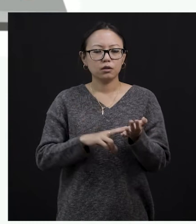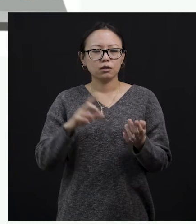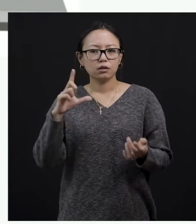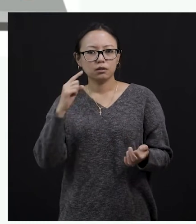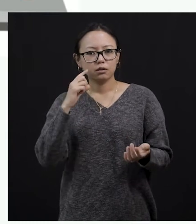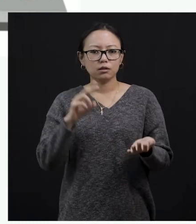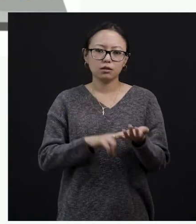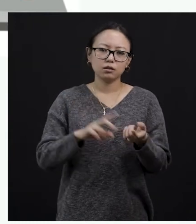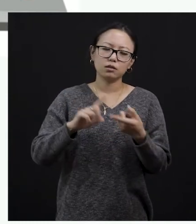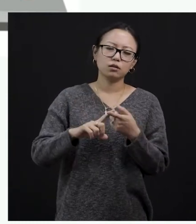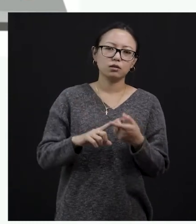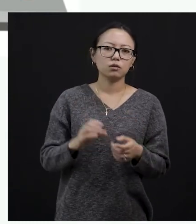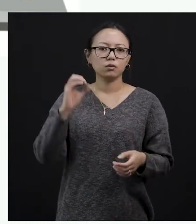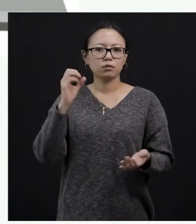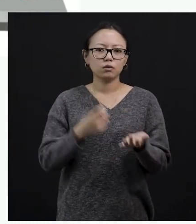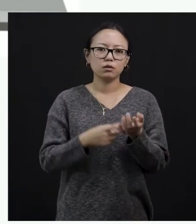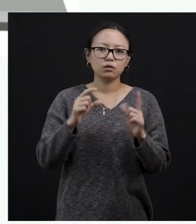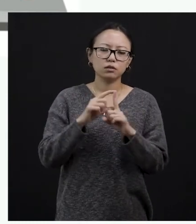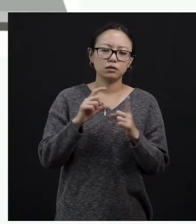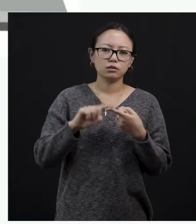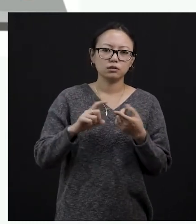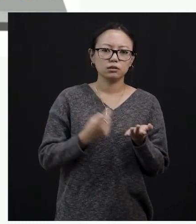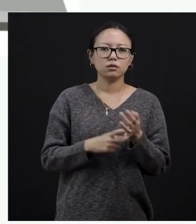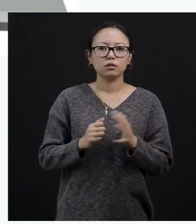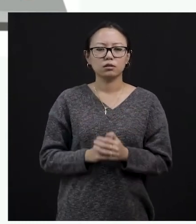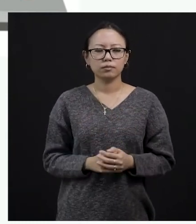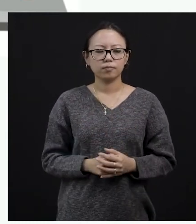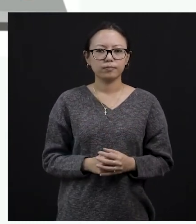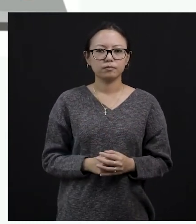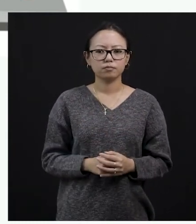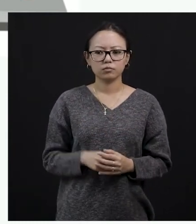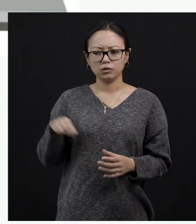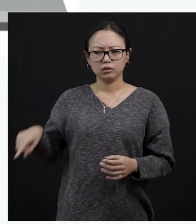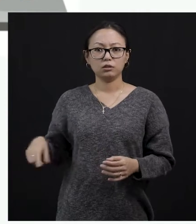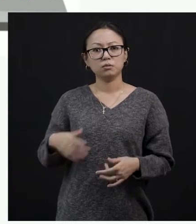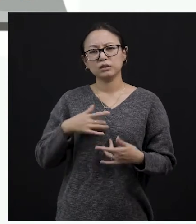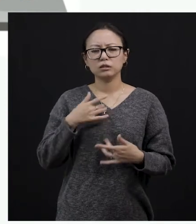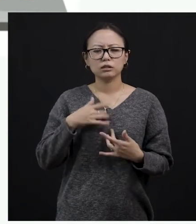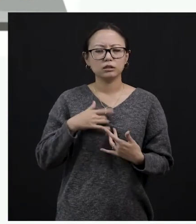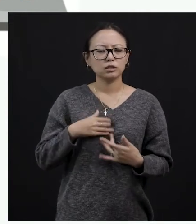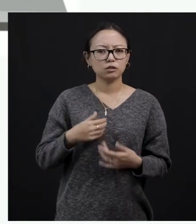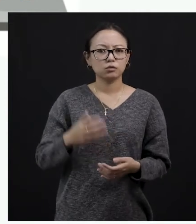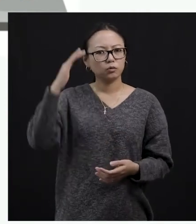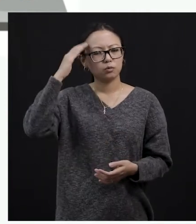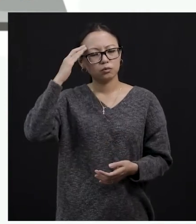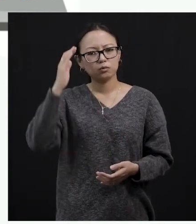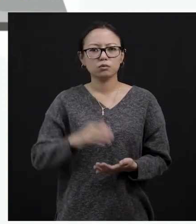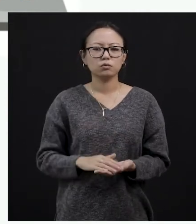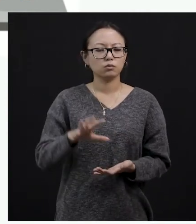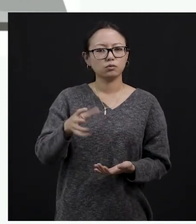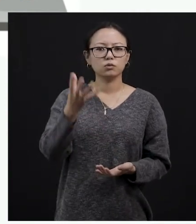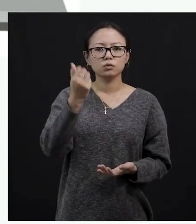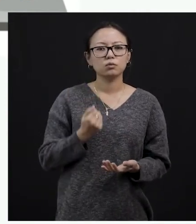here, since Lidong was very curious about letter, so her father used to mainly tell her